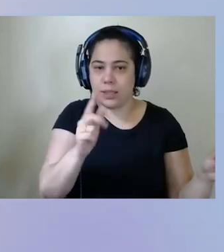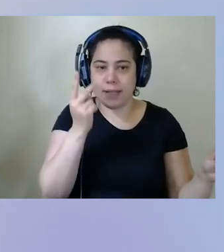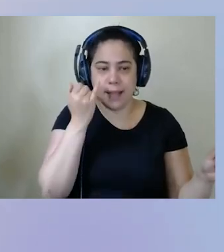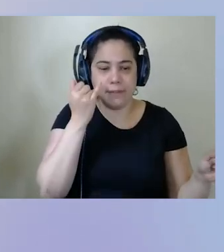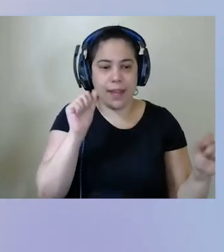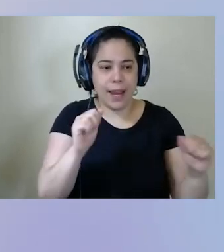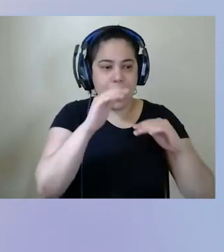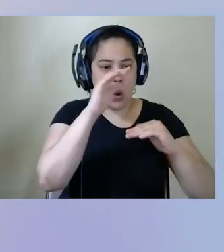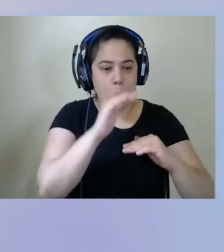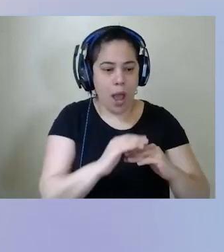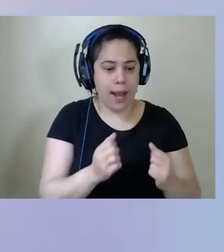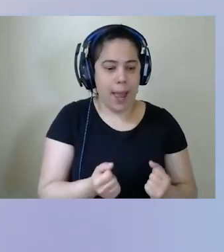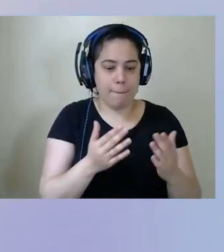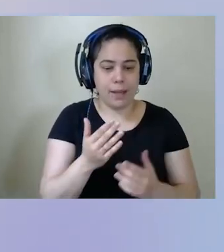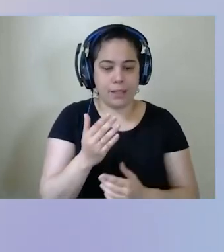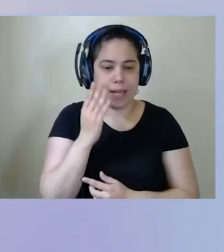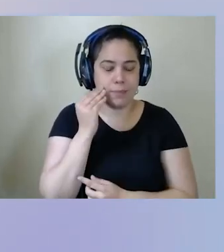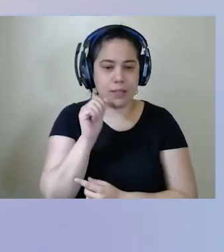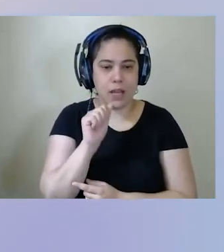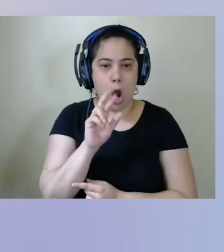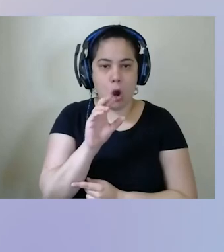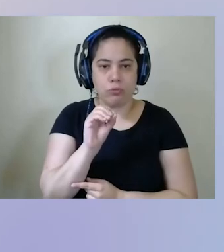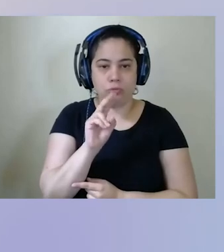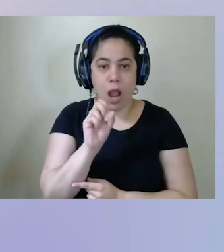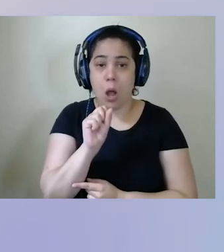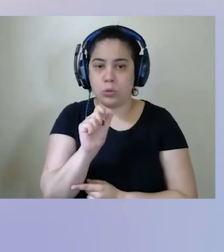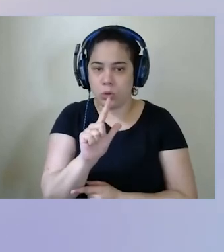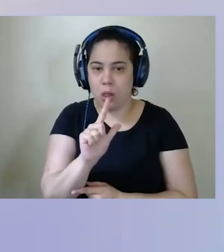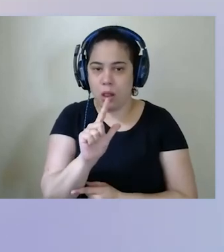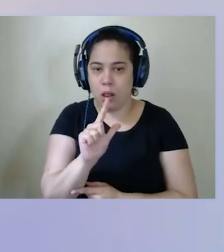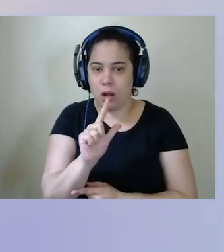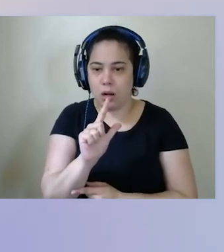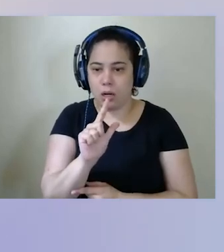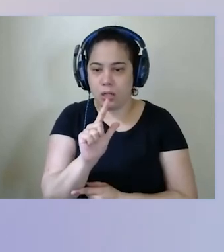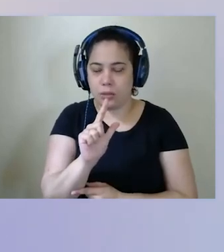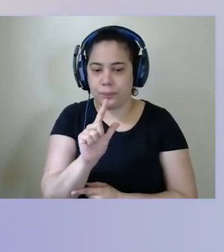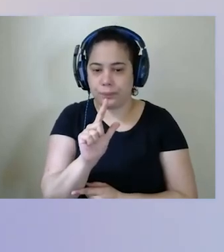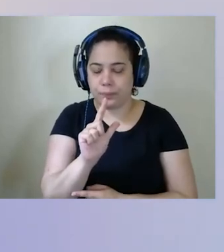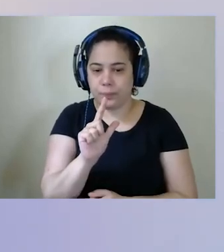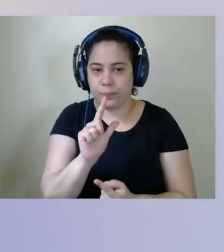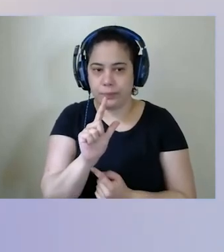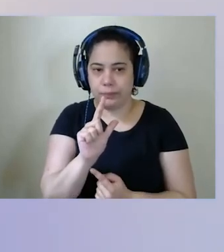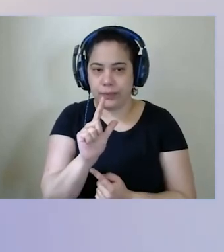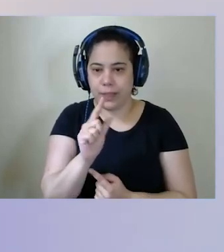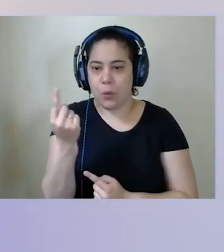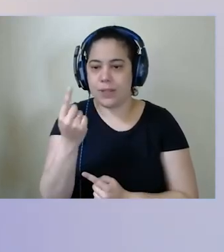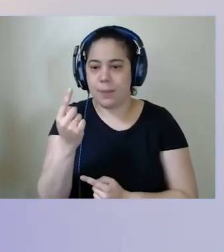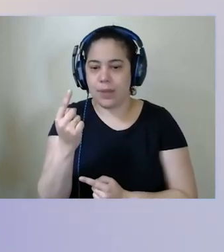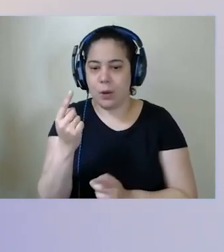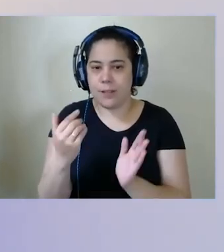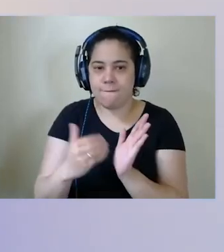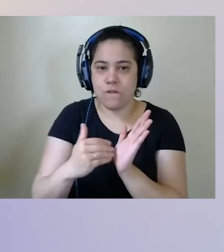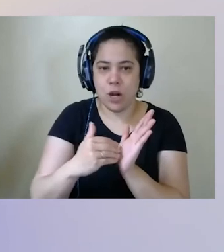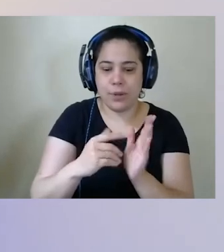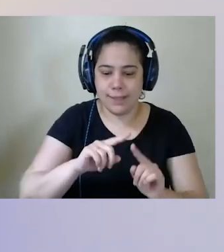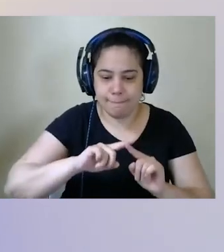quiet their level of arousal, get quieter, And that was a frequency dependent thing. It's built